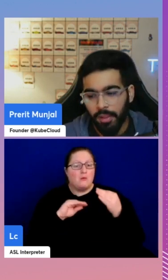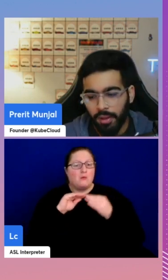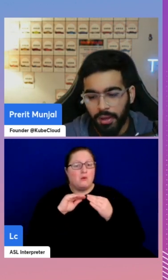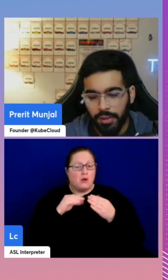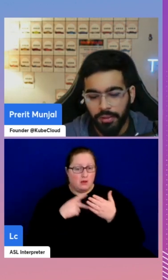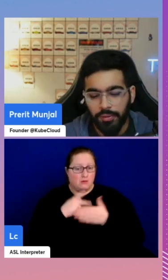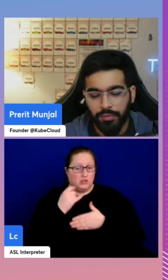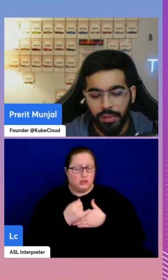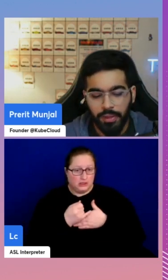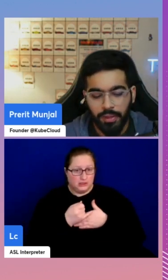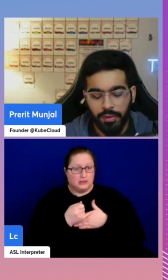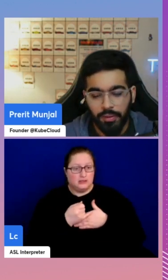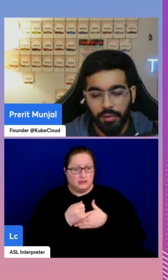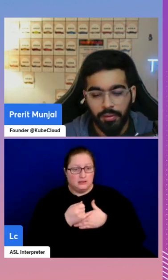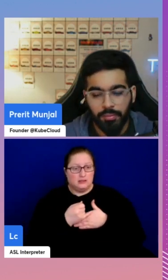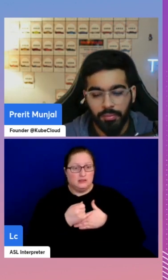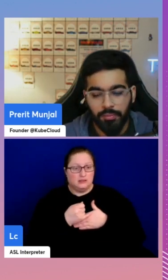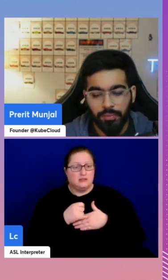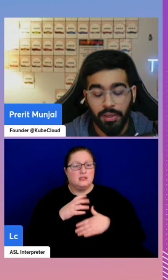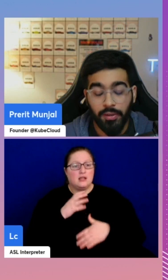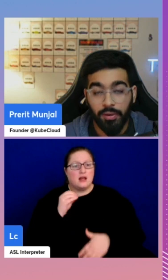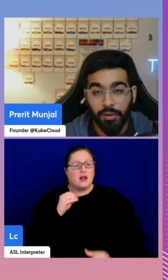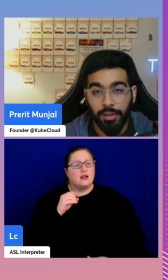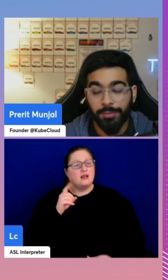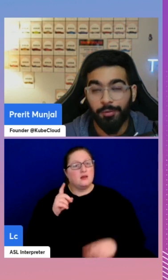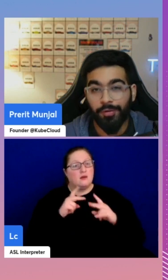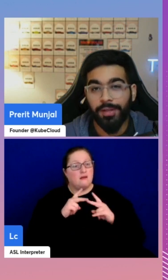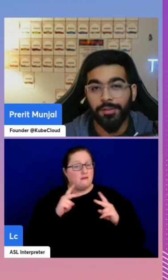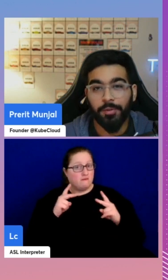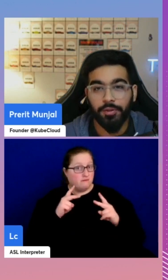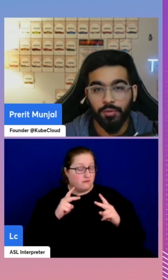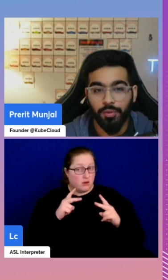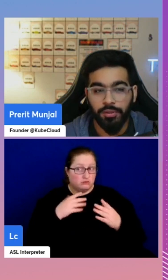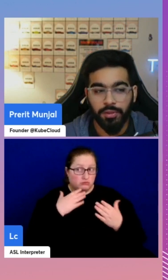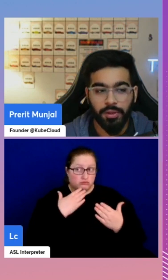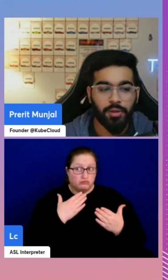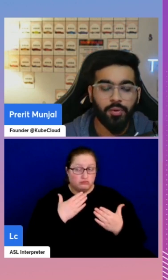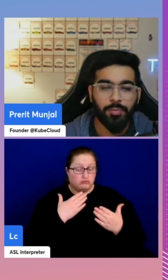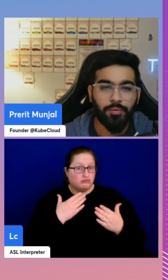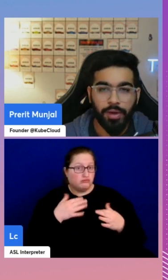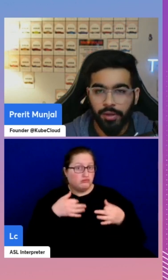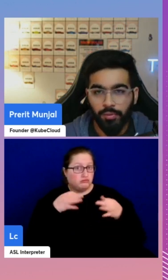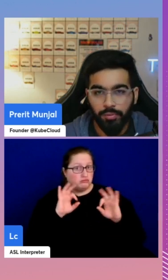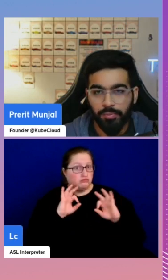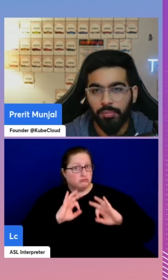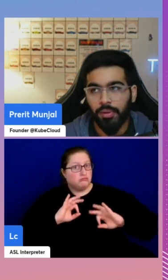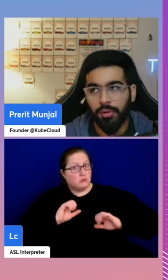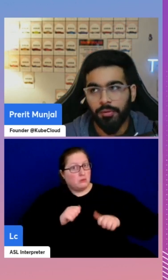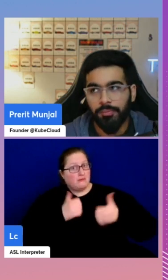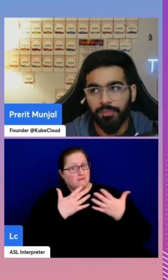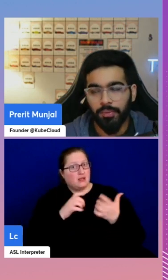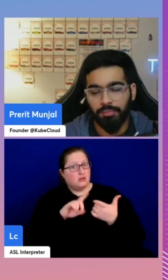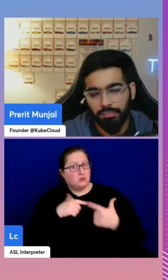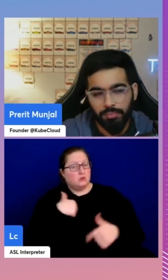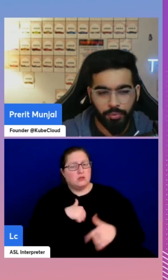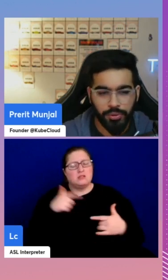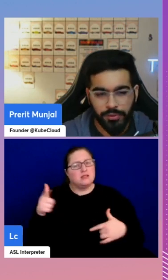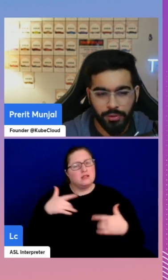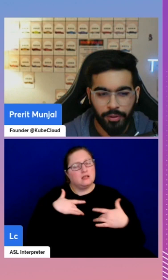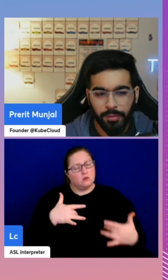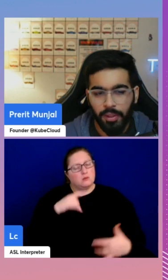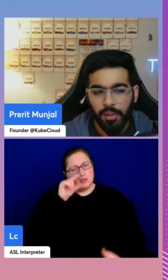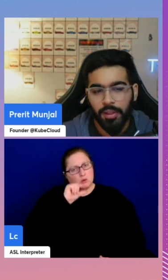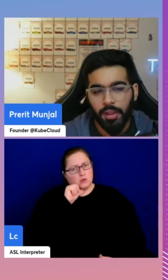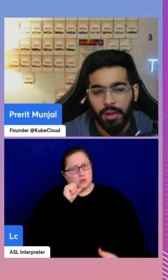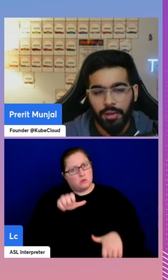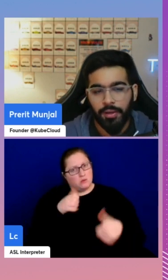Okay, and they were very good in providing us, because Google generally don't provide you